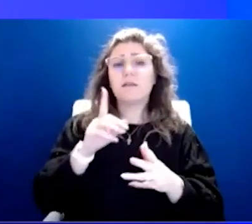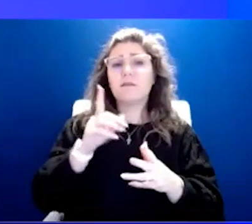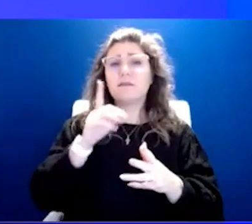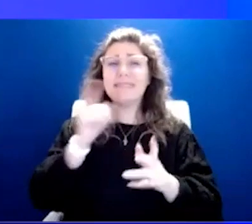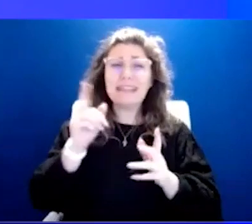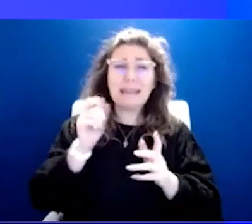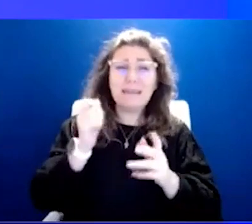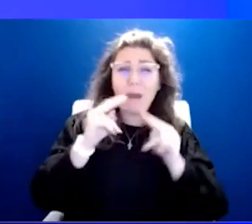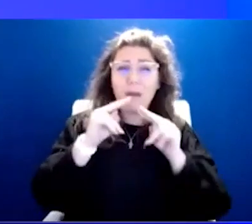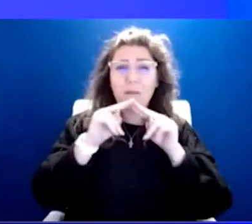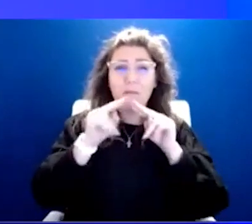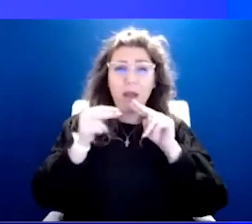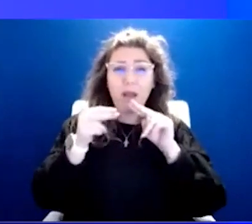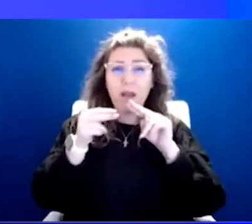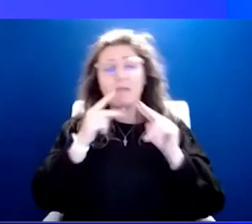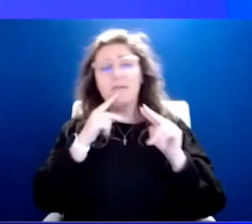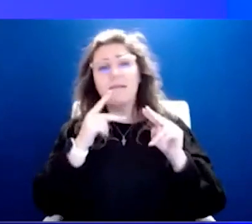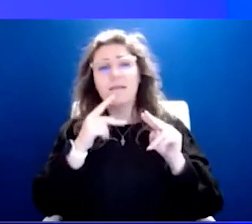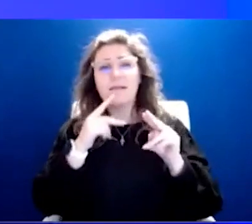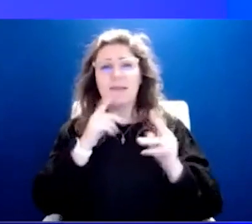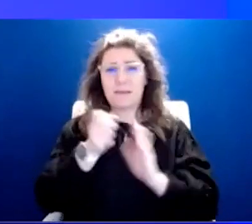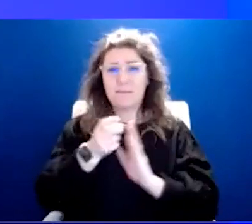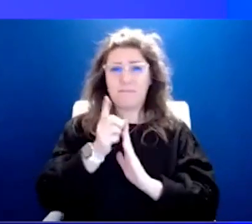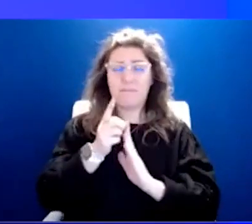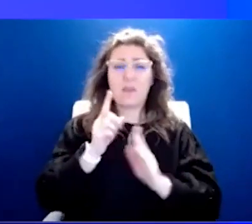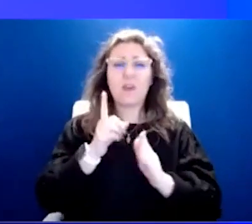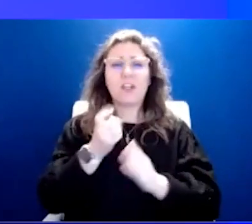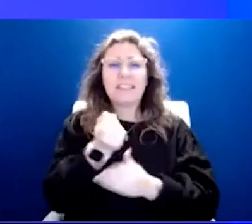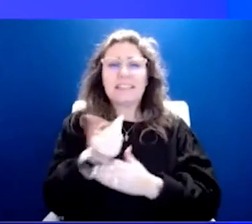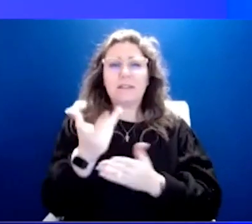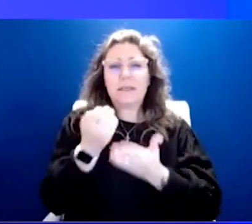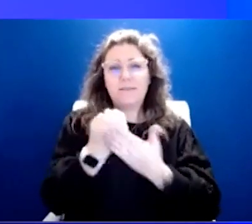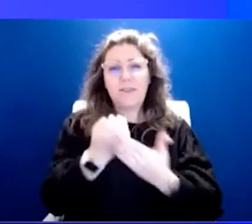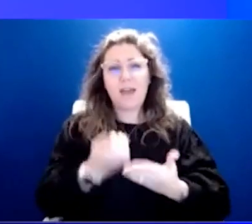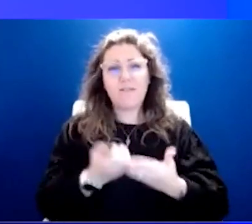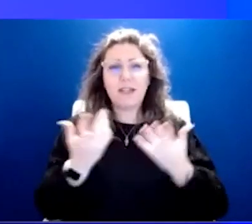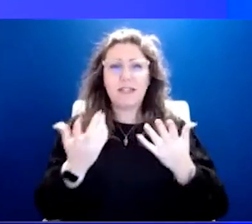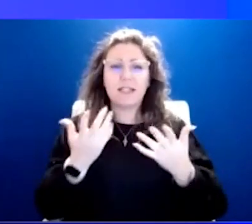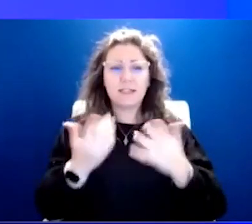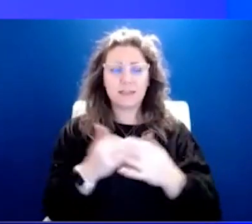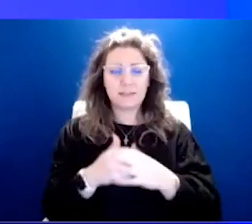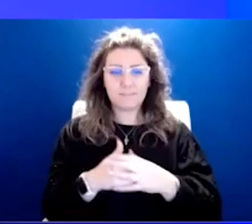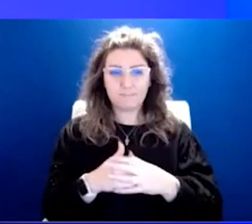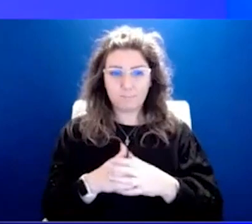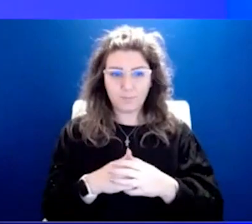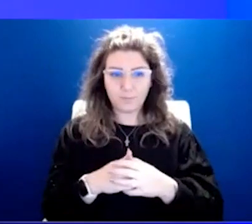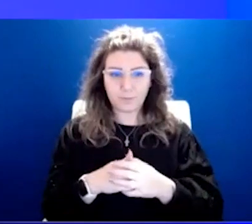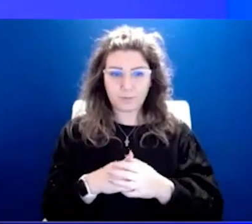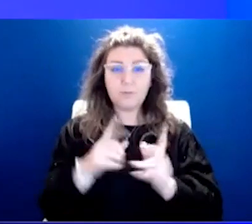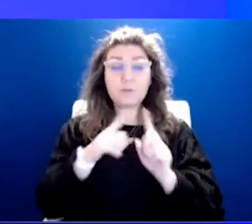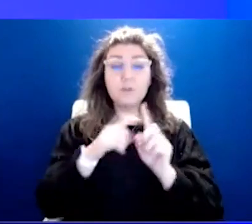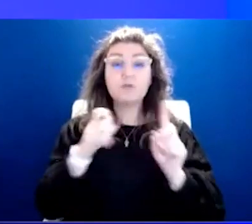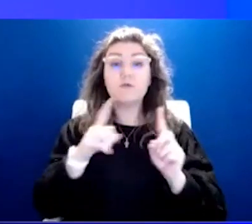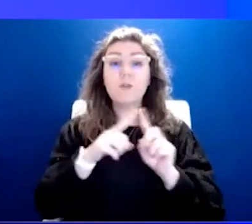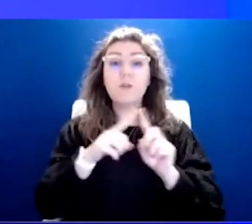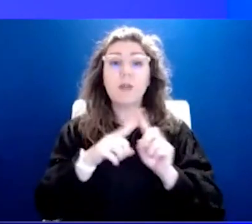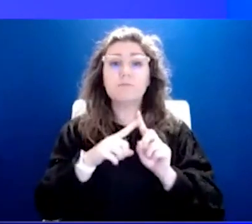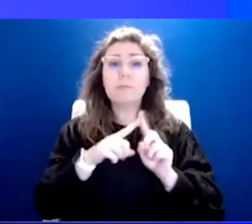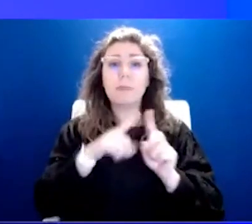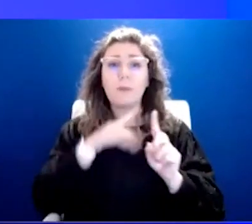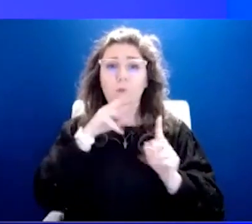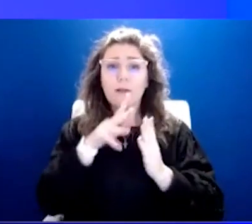at that point. I think that there's some evidence that from our wastewater monitoring that we're starting to